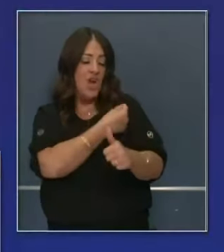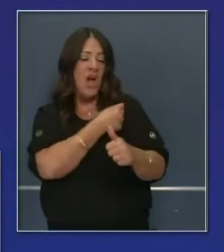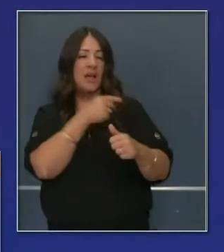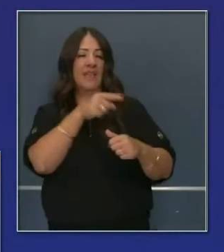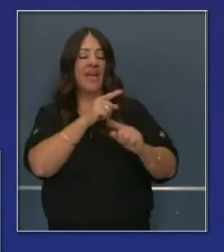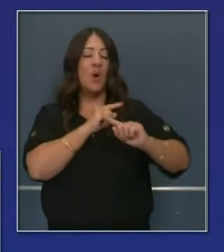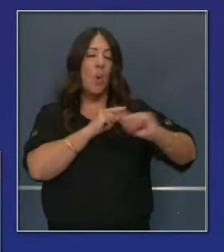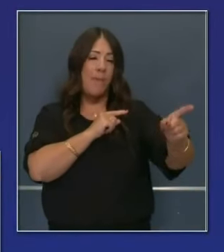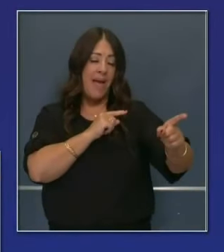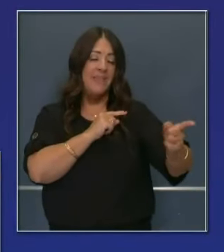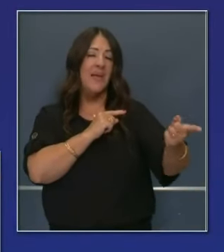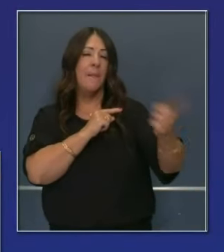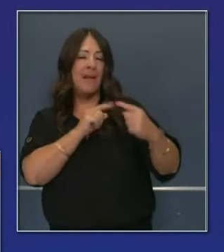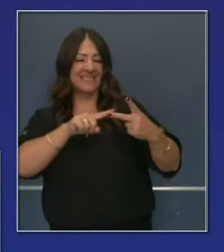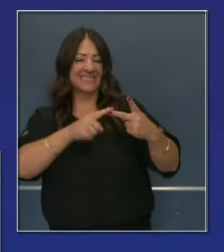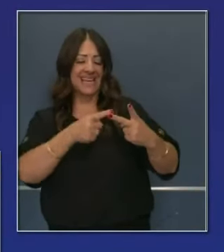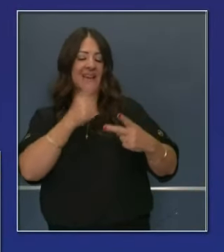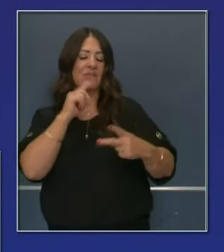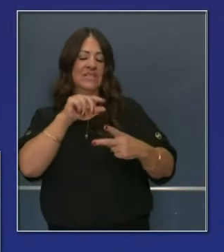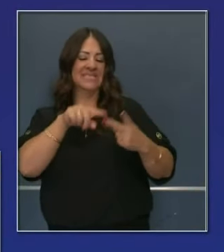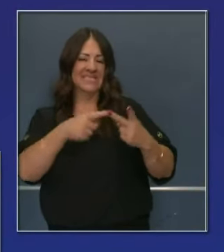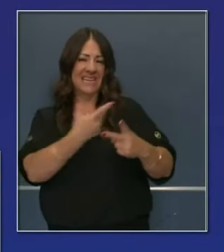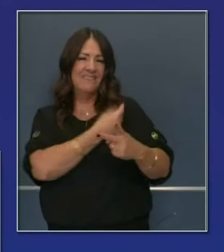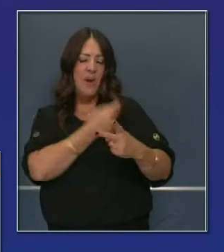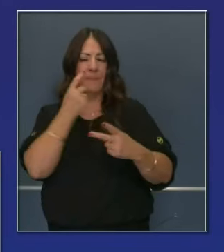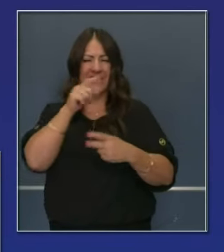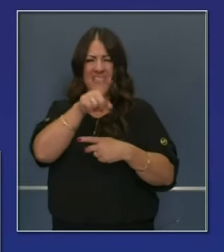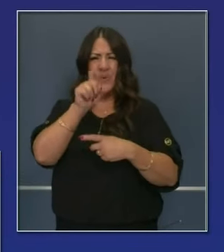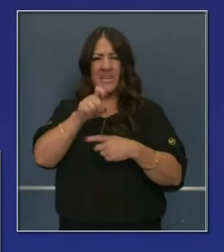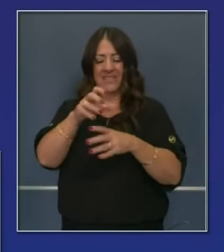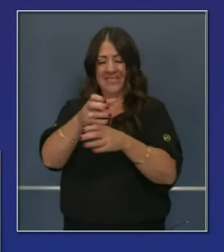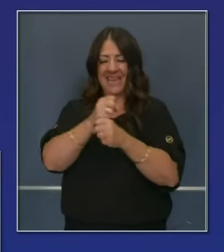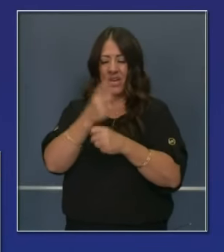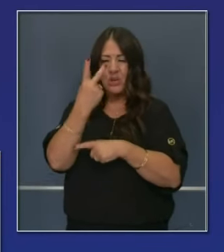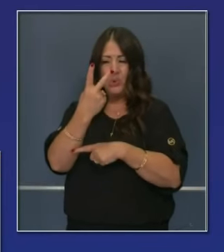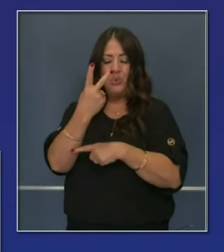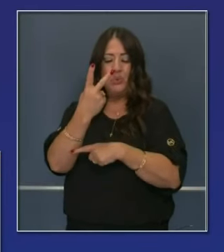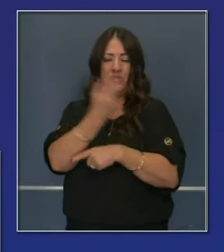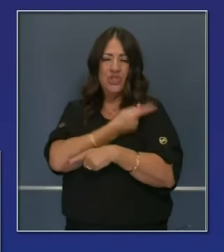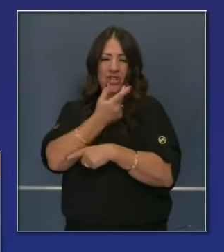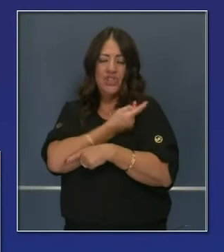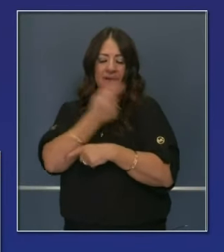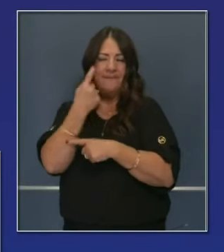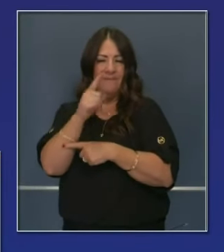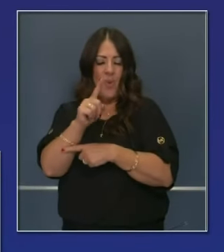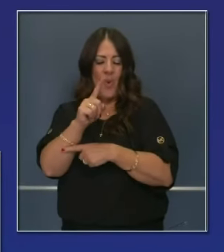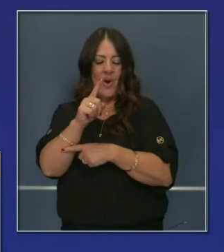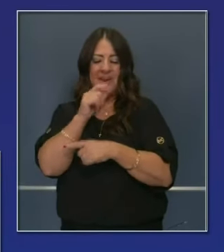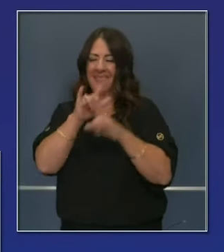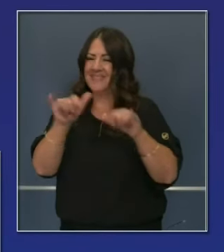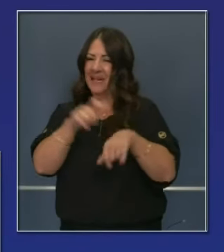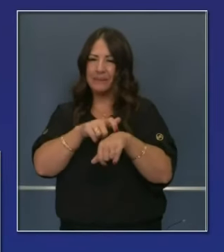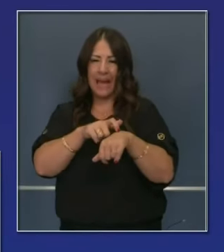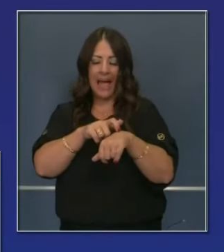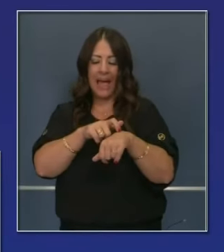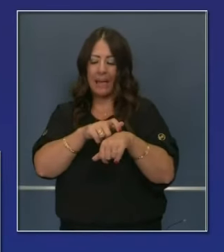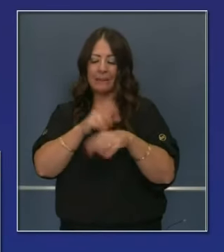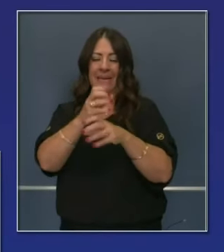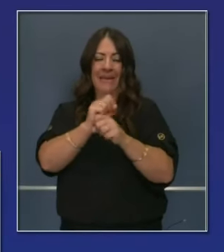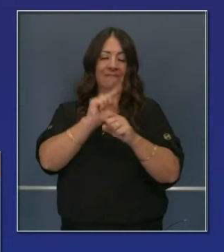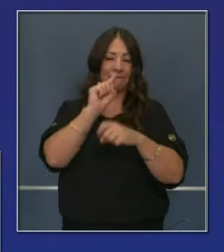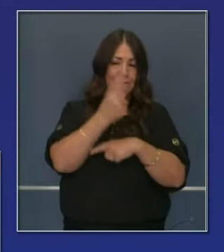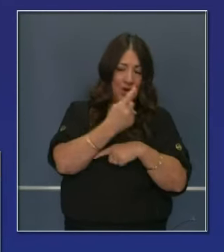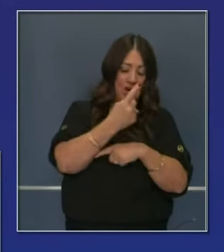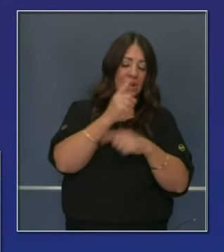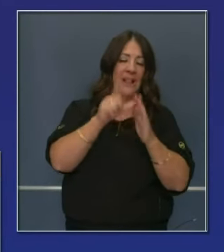being the high-risk groups again, so you'll get a sense. Those are the 65 and over, critical workforce in our